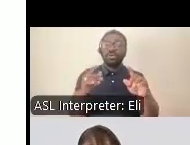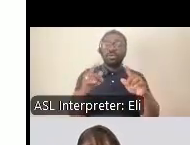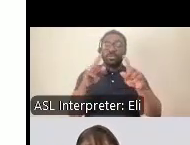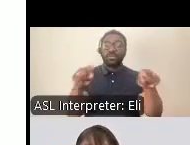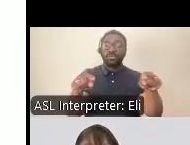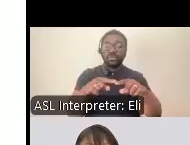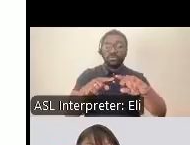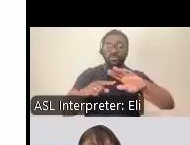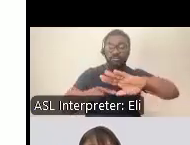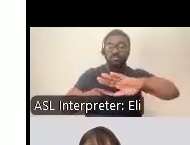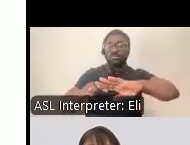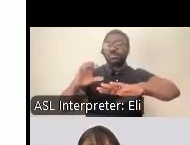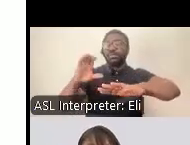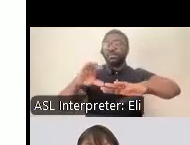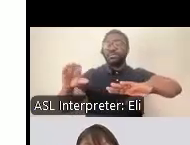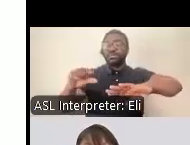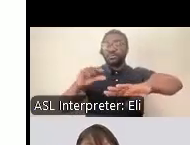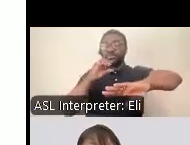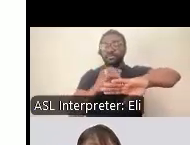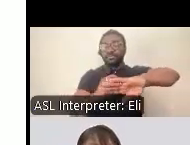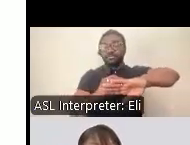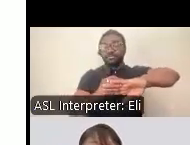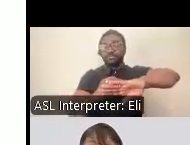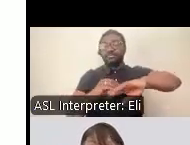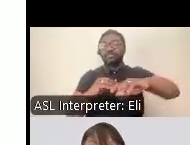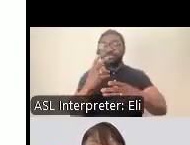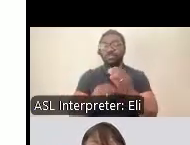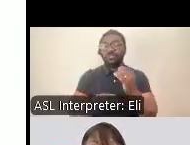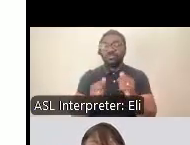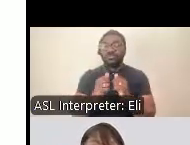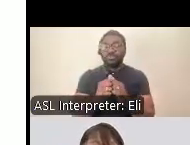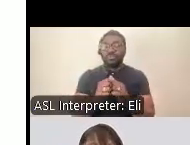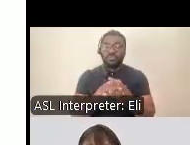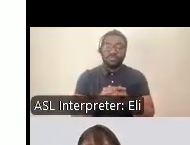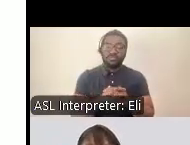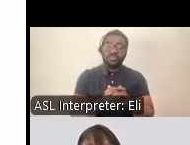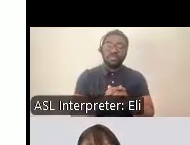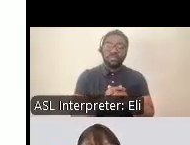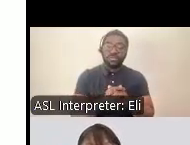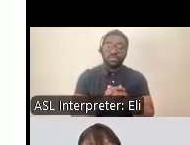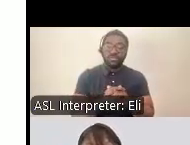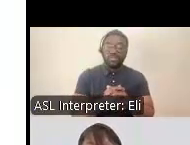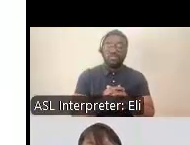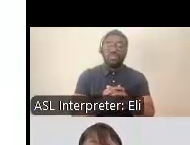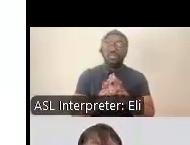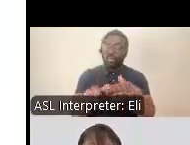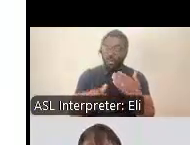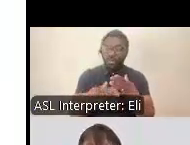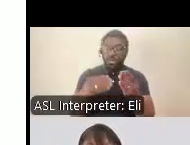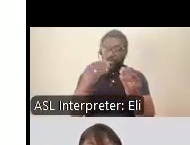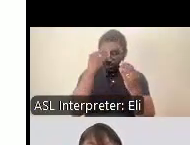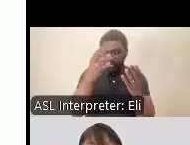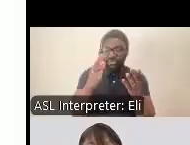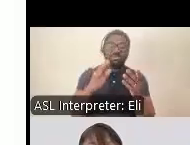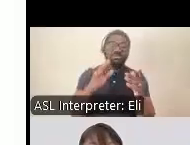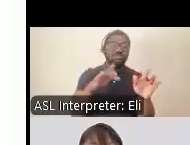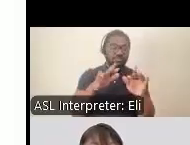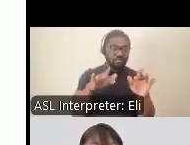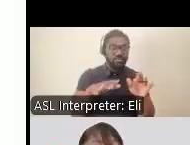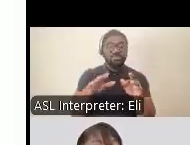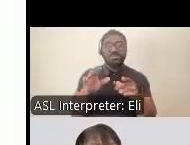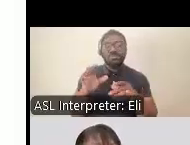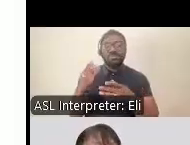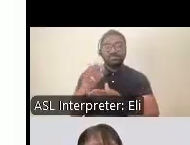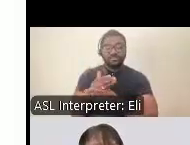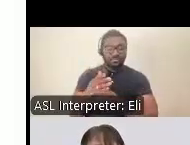be recorded, and the archive and supporting materials will be placed on the Lead Center website under recent and upcoming